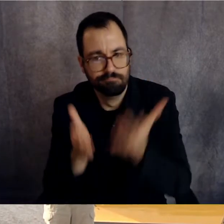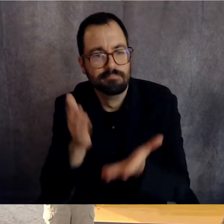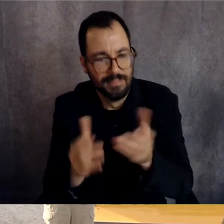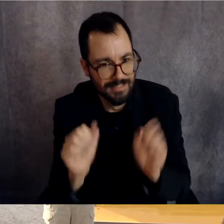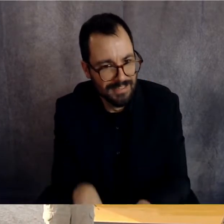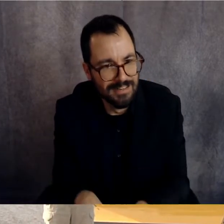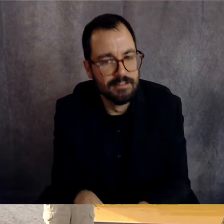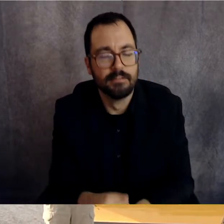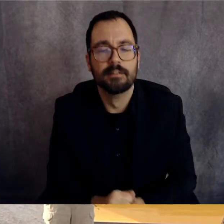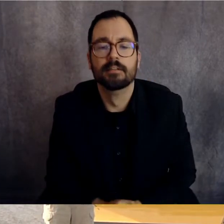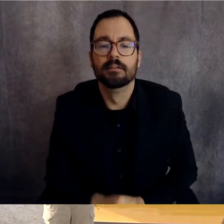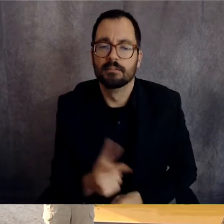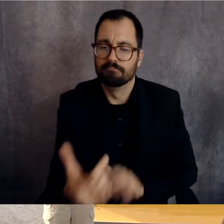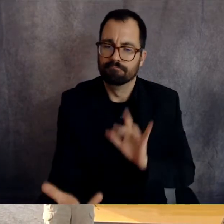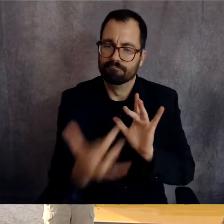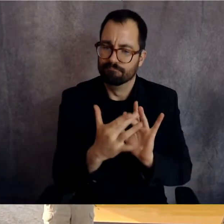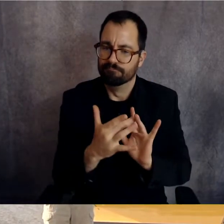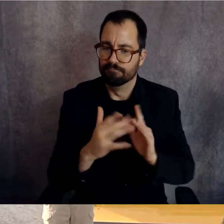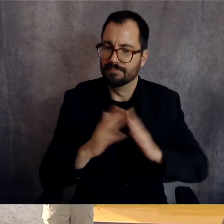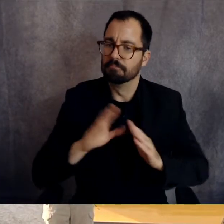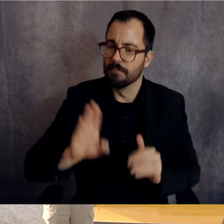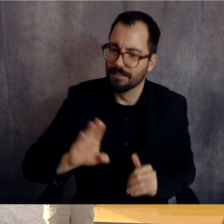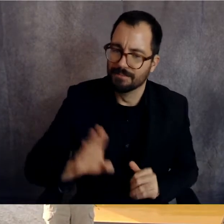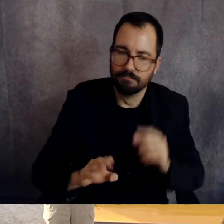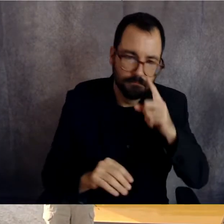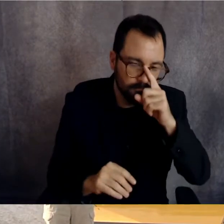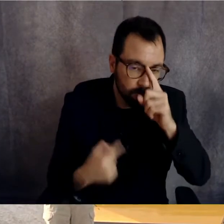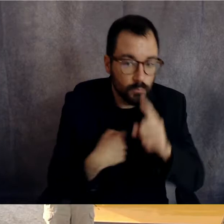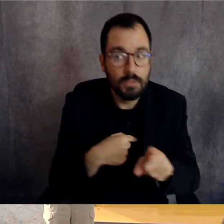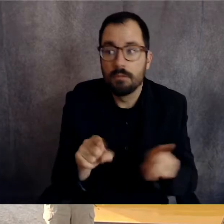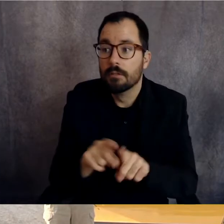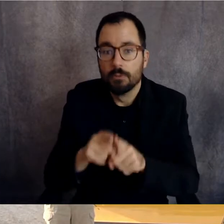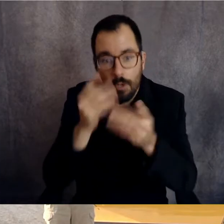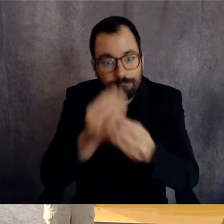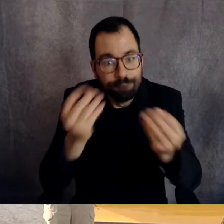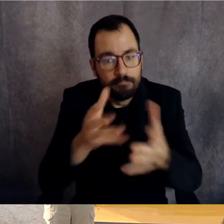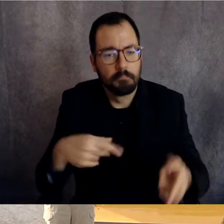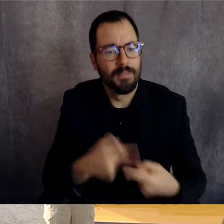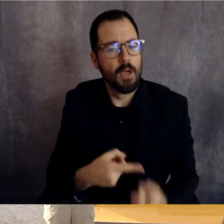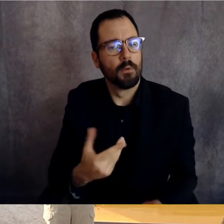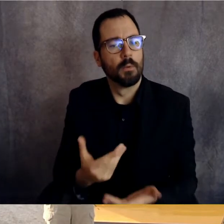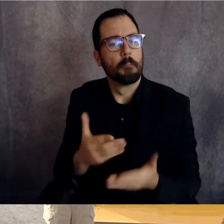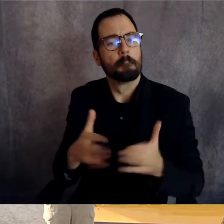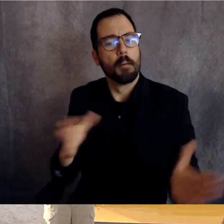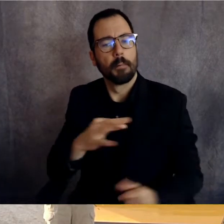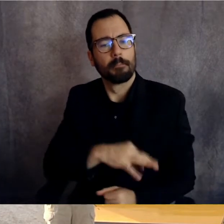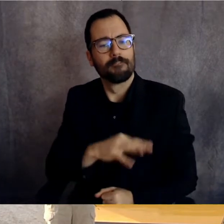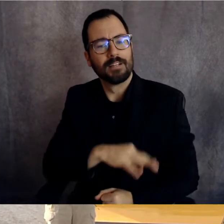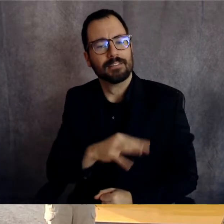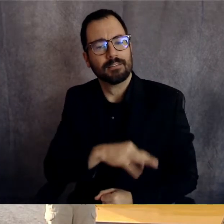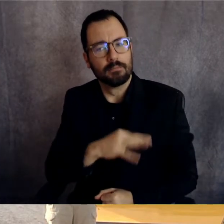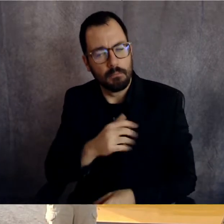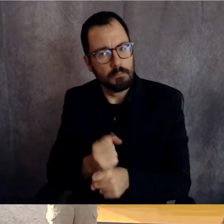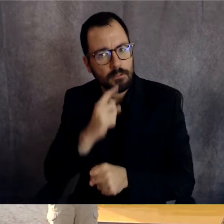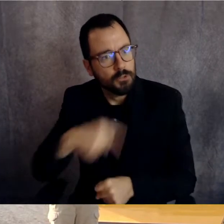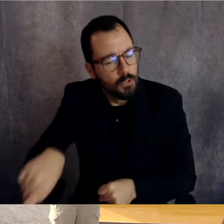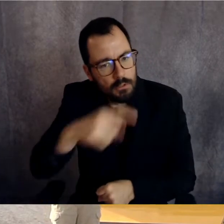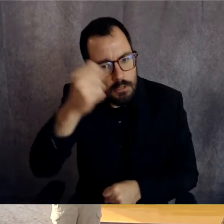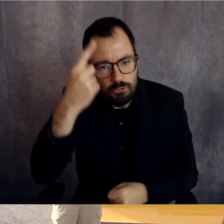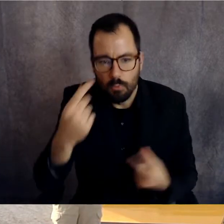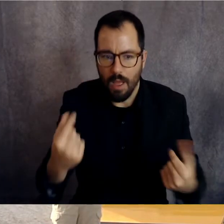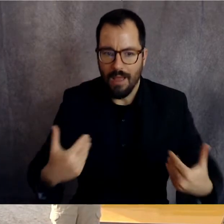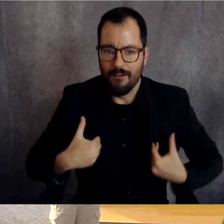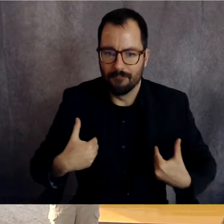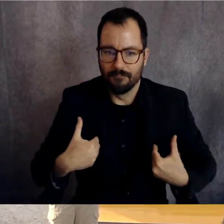Boston. We are currently running a benefit awareness campaign to make sure that people understand that they're available for all of them. I encourage